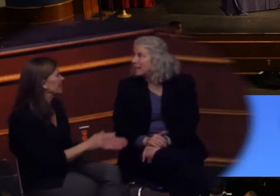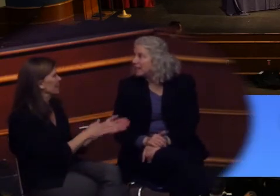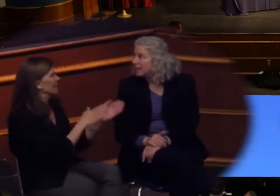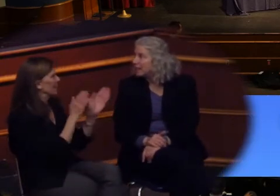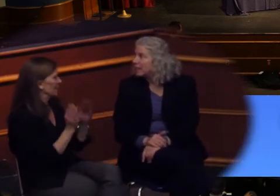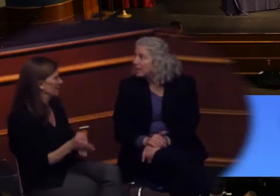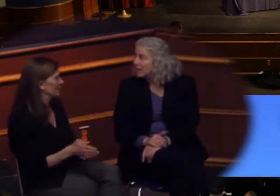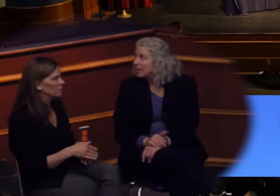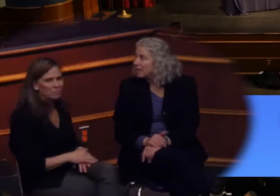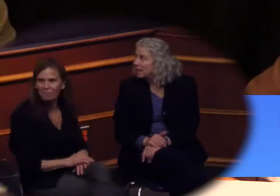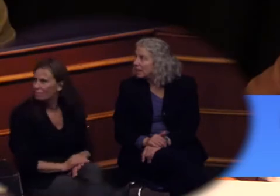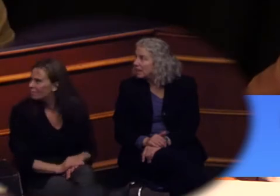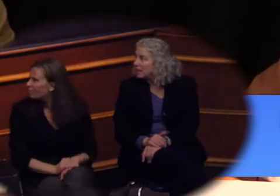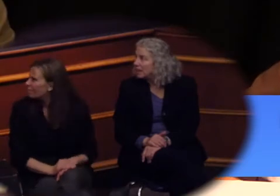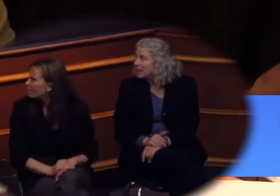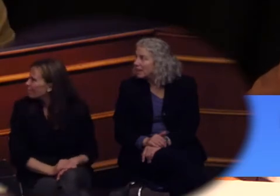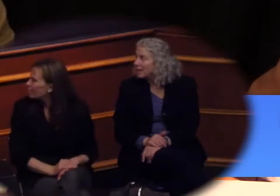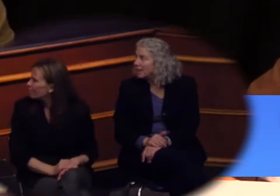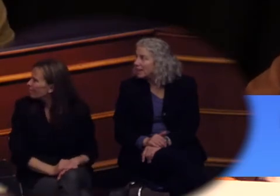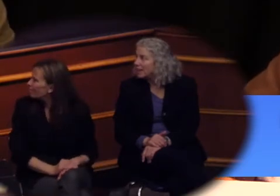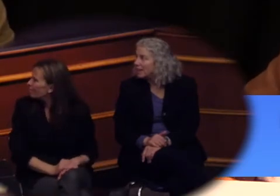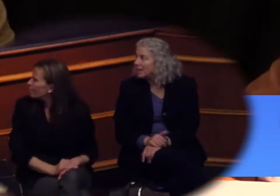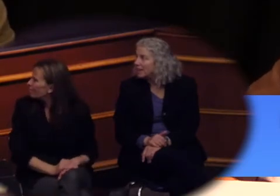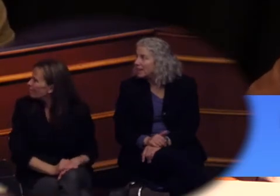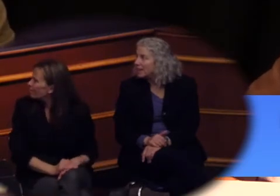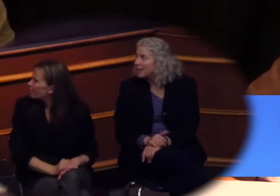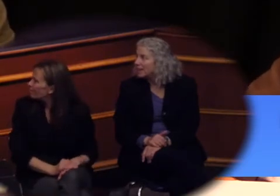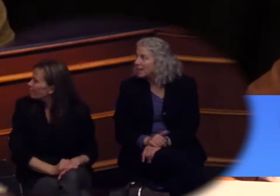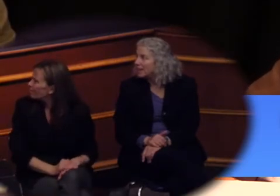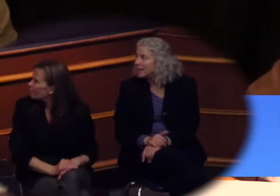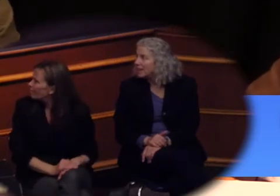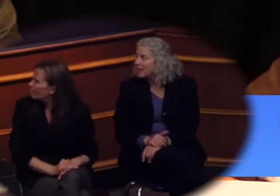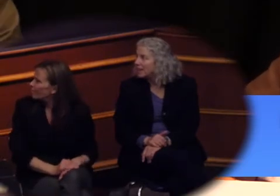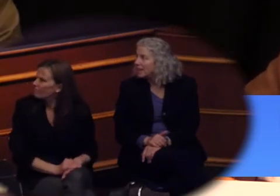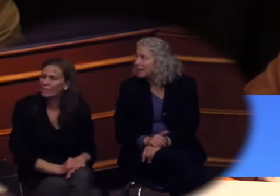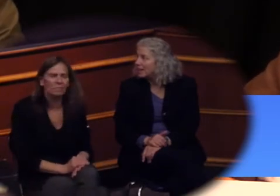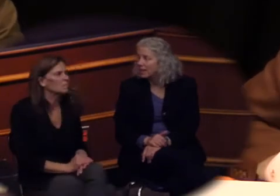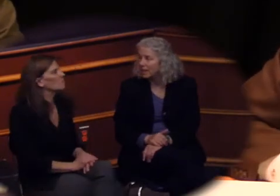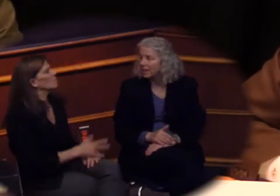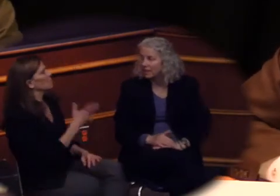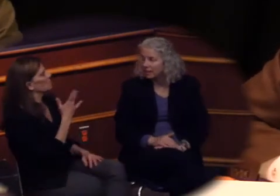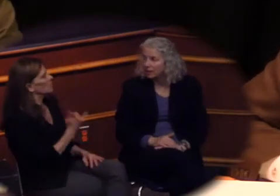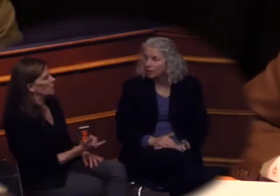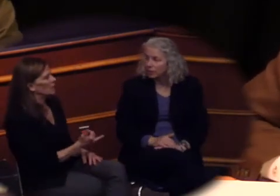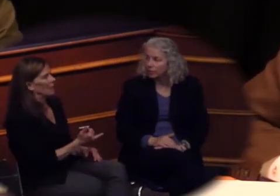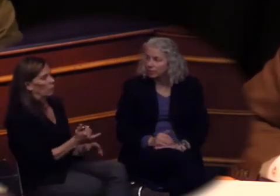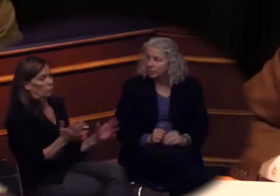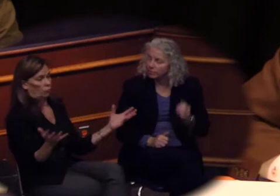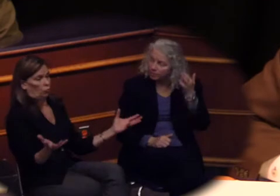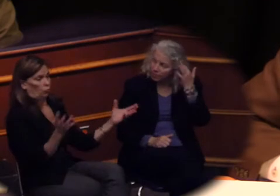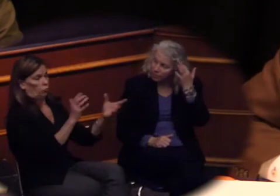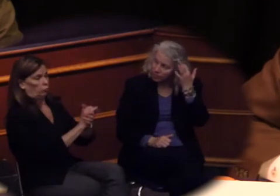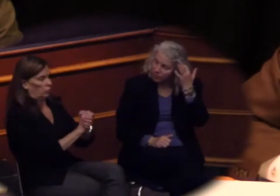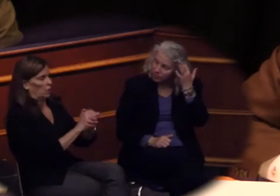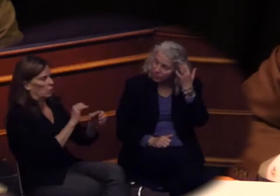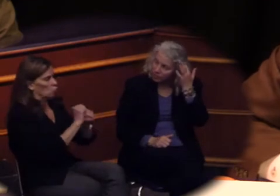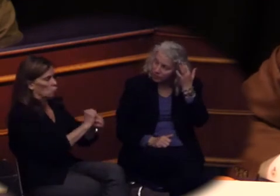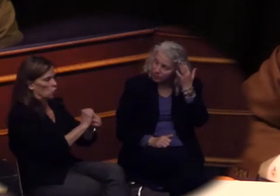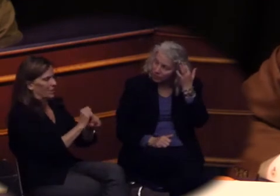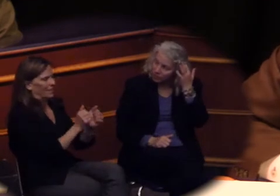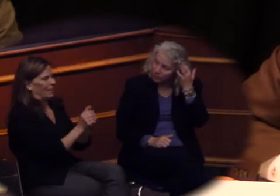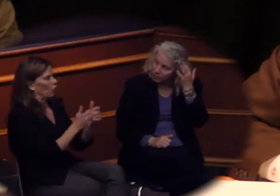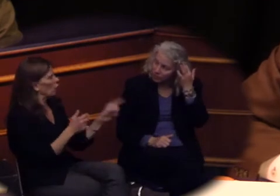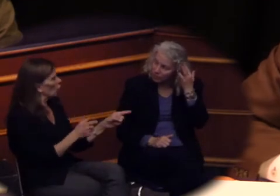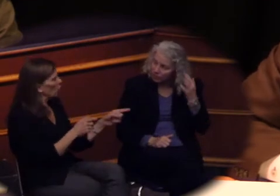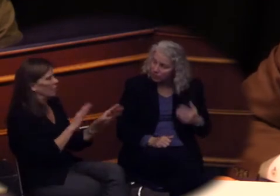Well, going from notions of unity to this question, well, how would you distinguish yourself from